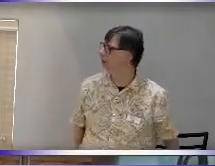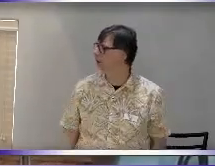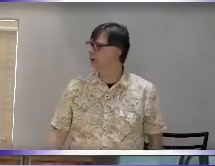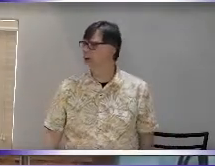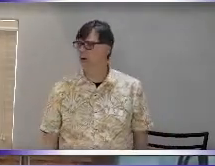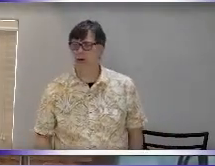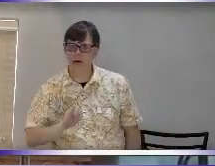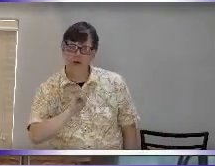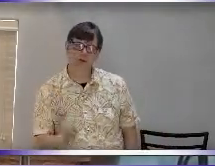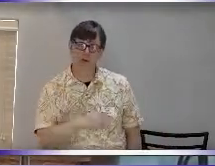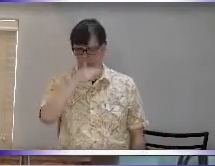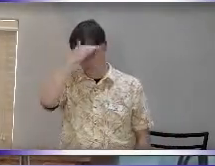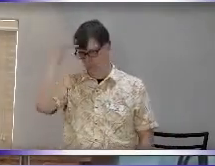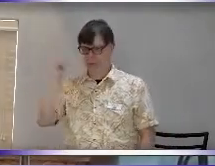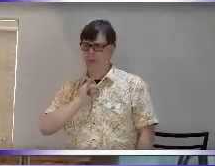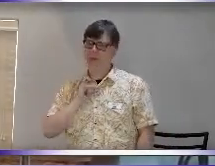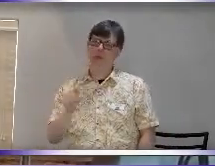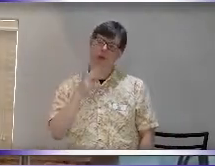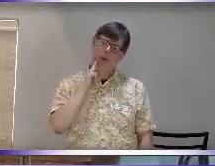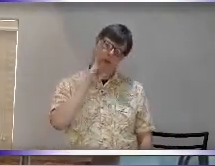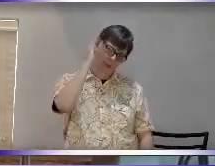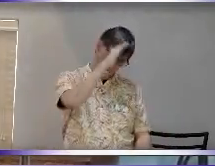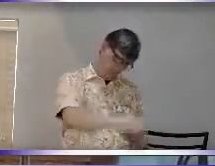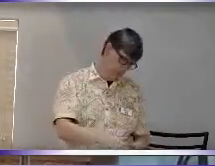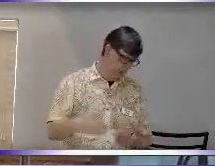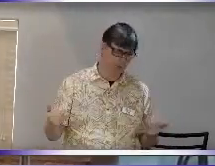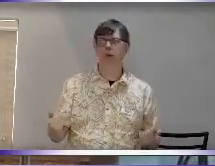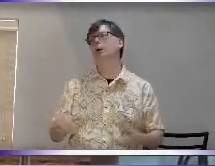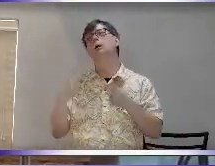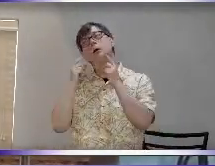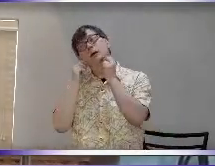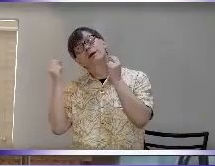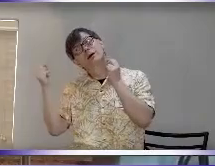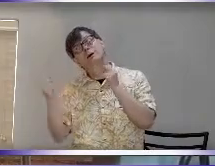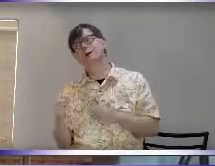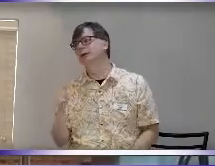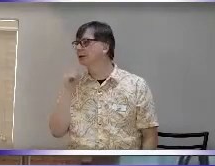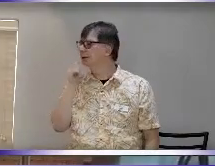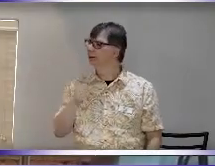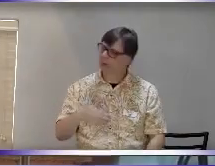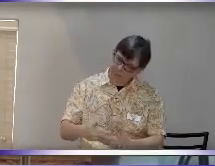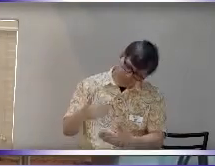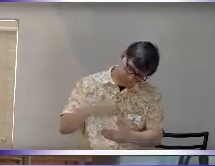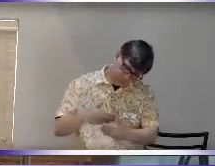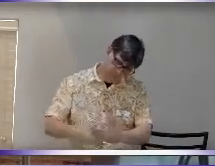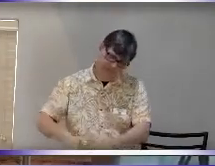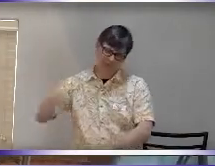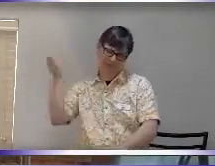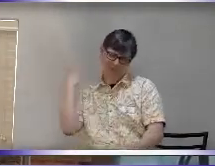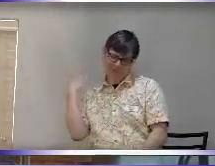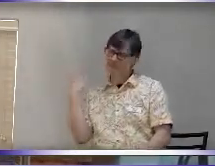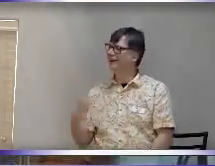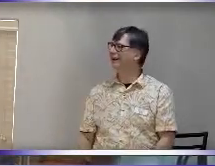If you've ever looked in the mirror and say, oh man, I can't believe it. What the heck are those wrinkles? Well, just step a little further back.